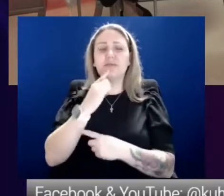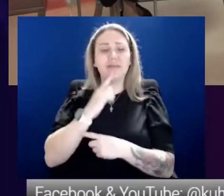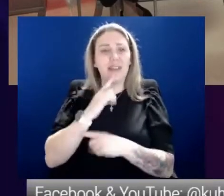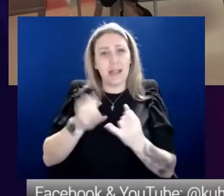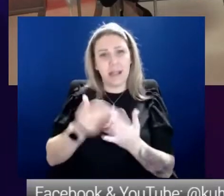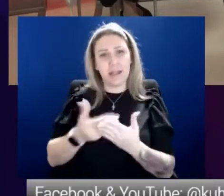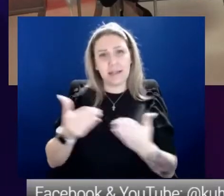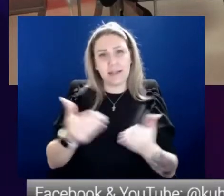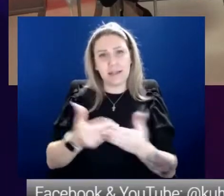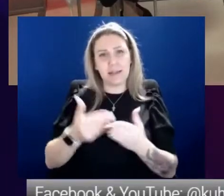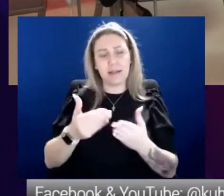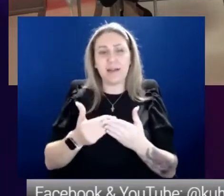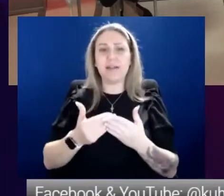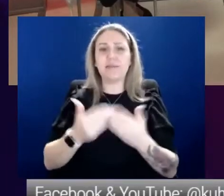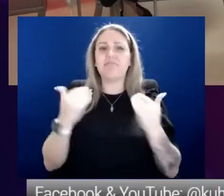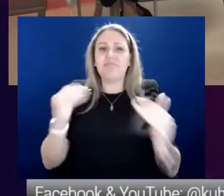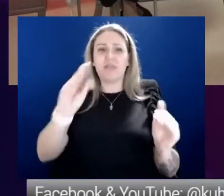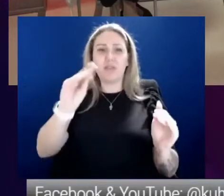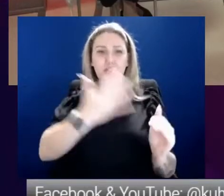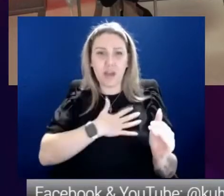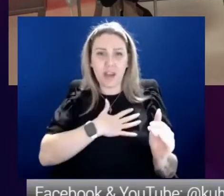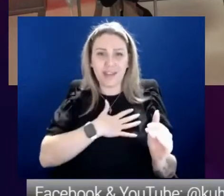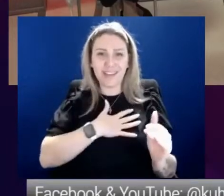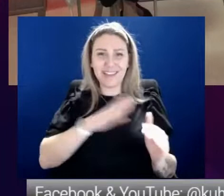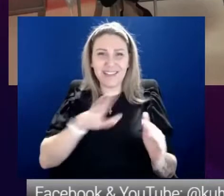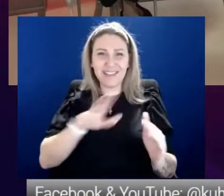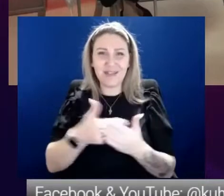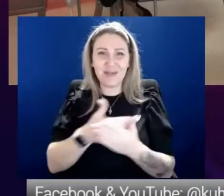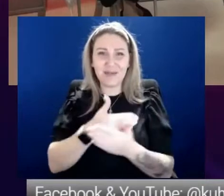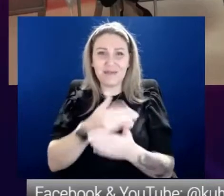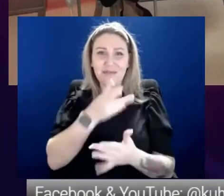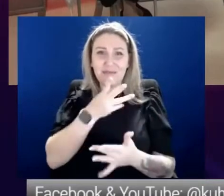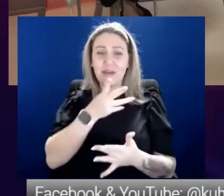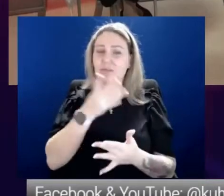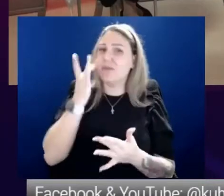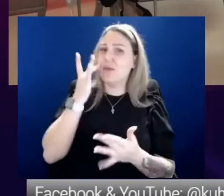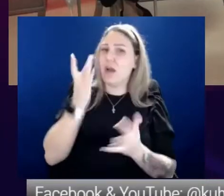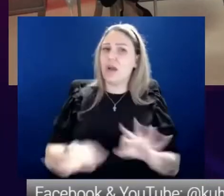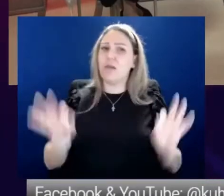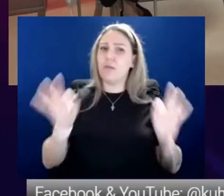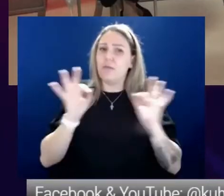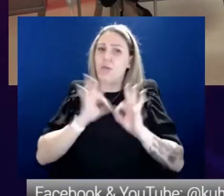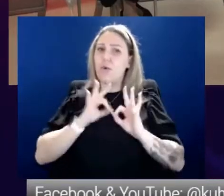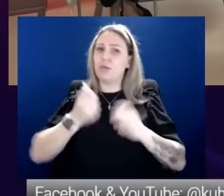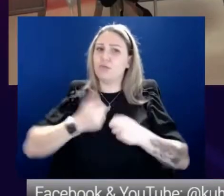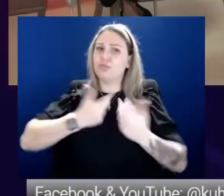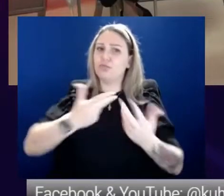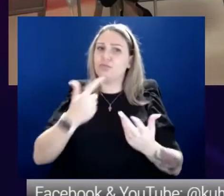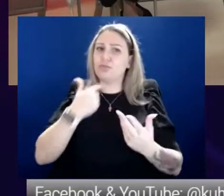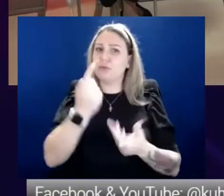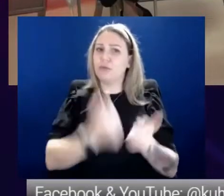grace to all new moms. Why was that so important for you to express to everyone watching?